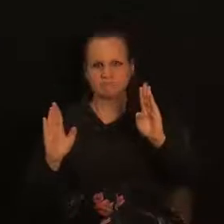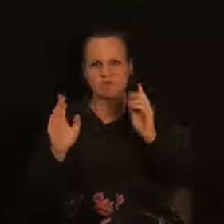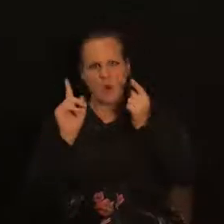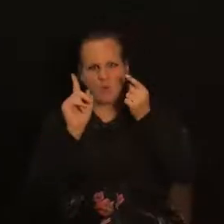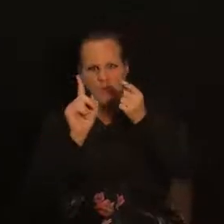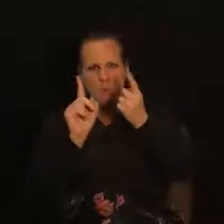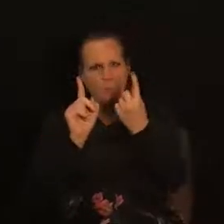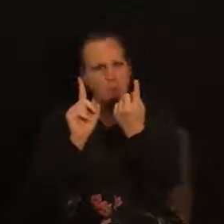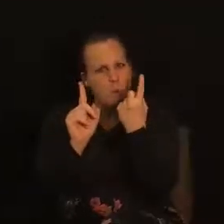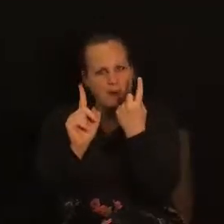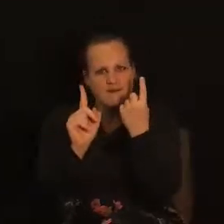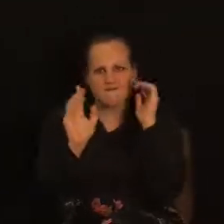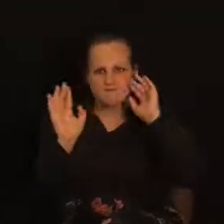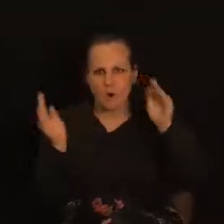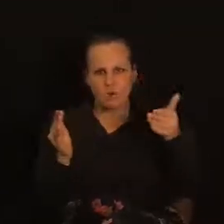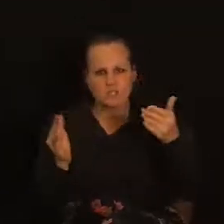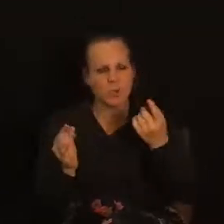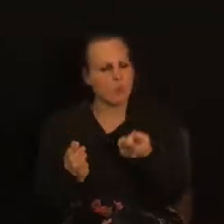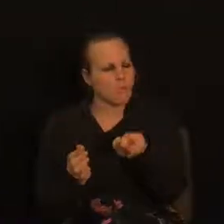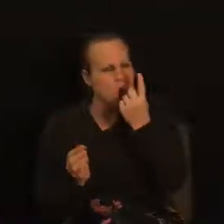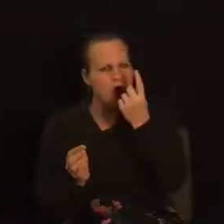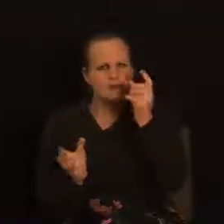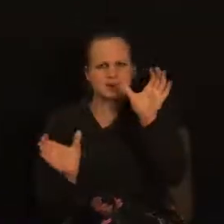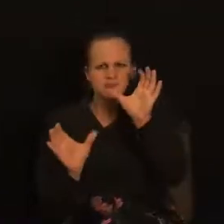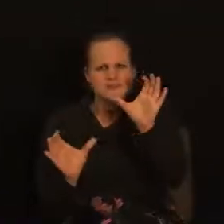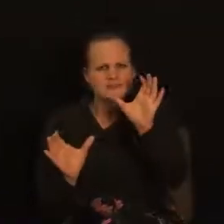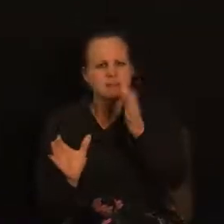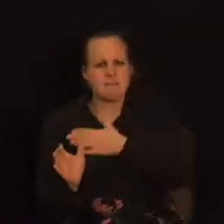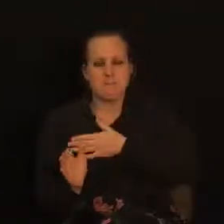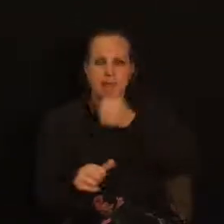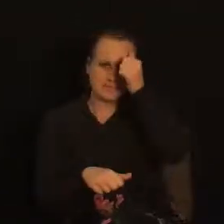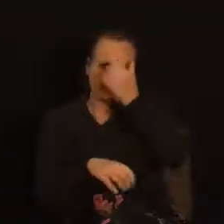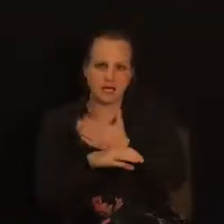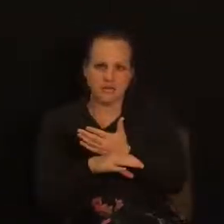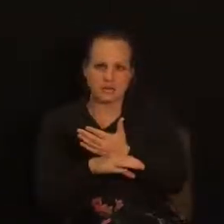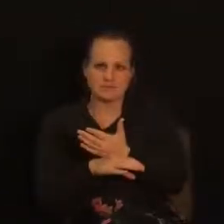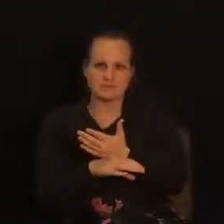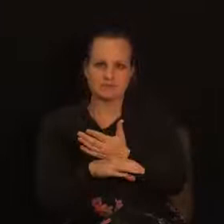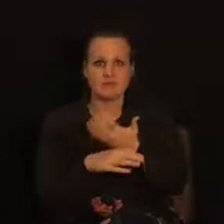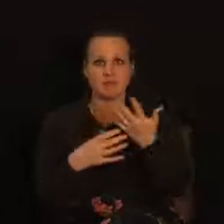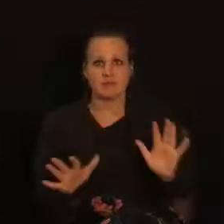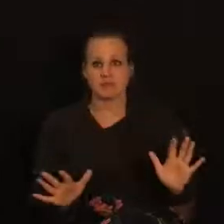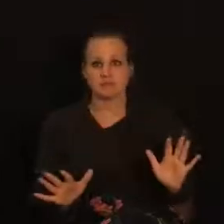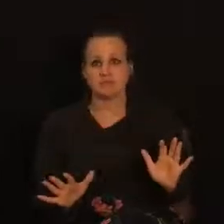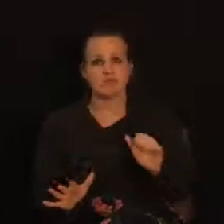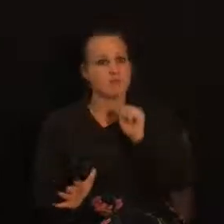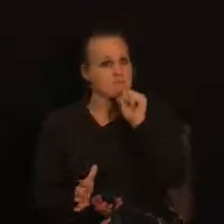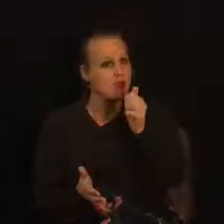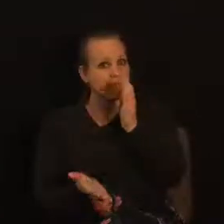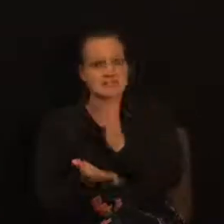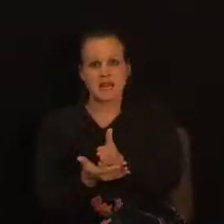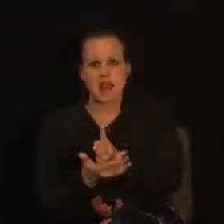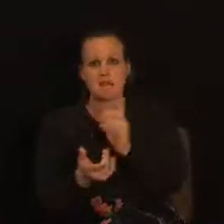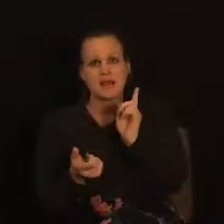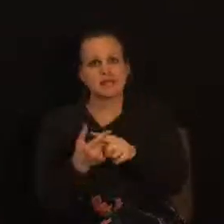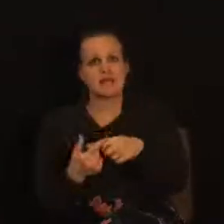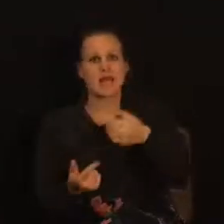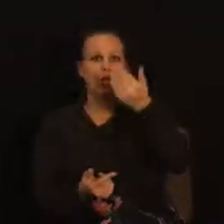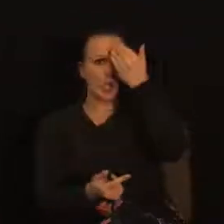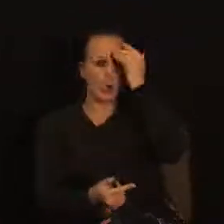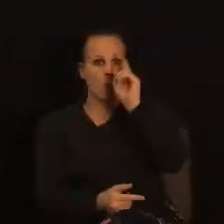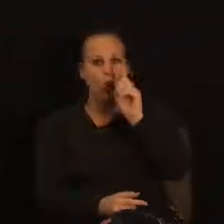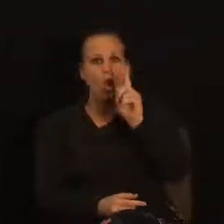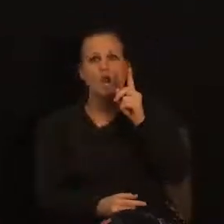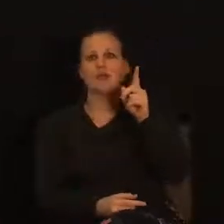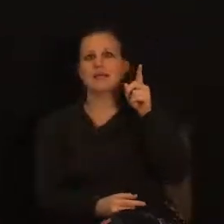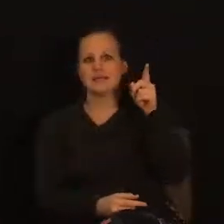singularly focused on seeking my son. I'm not gonna stop until I know where he is and that